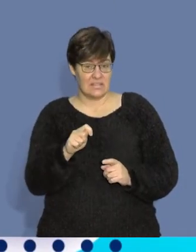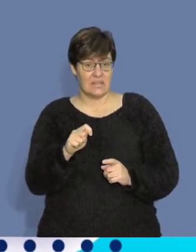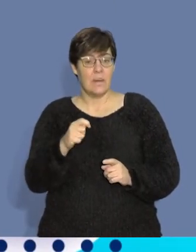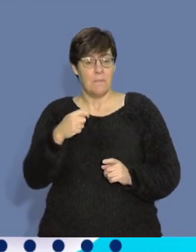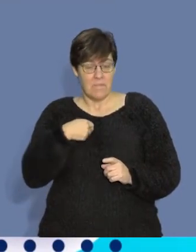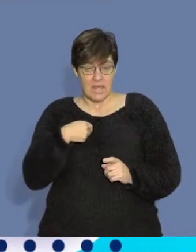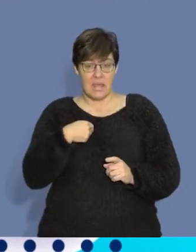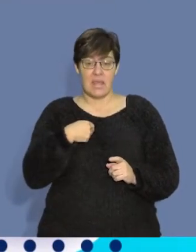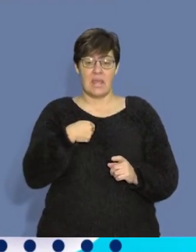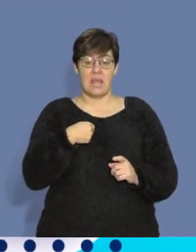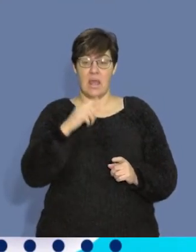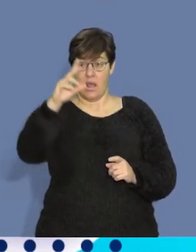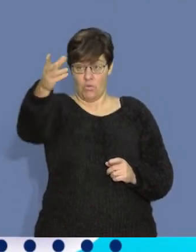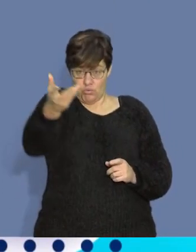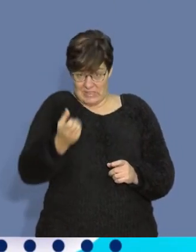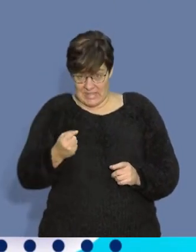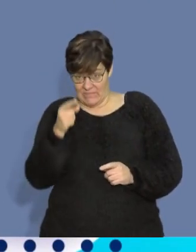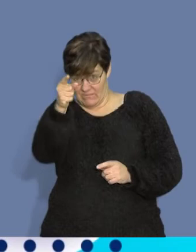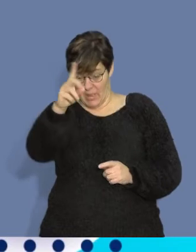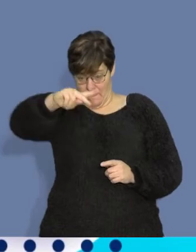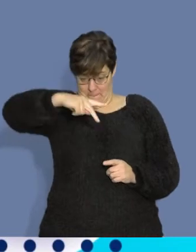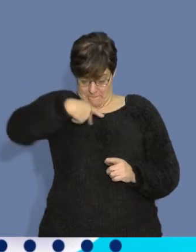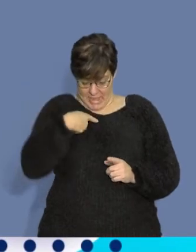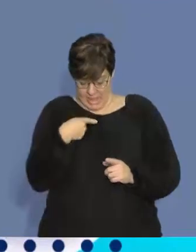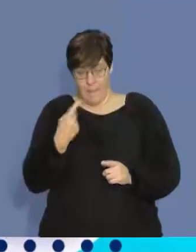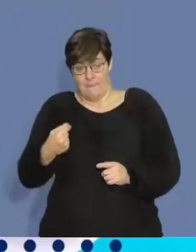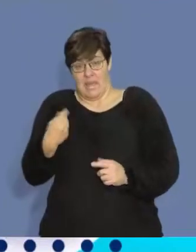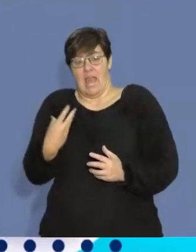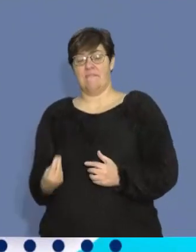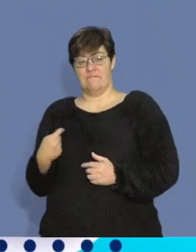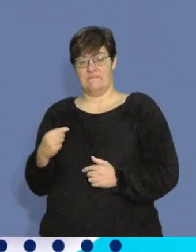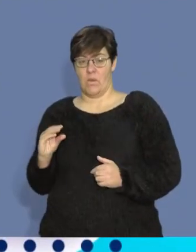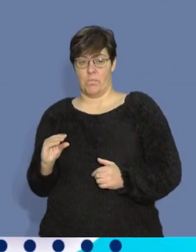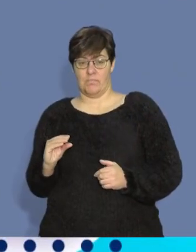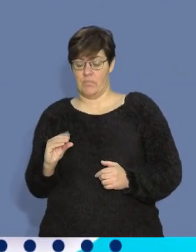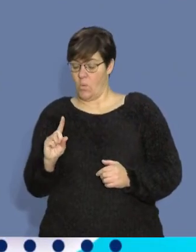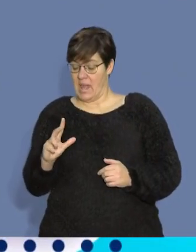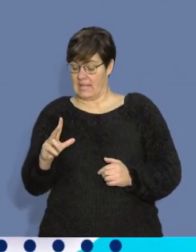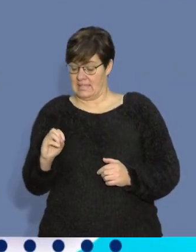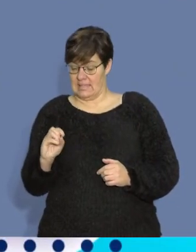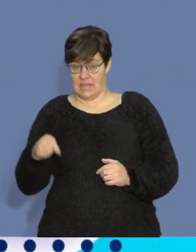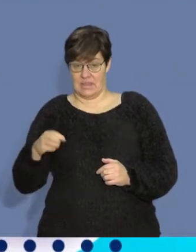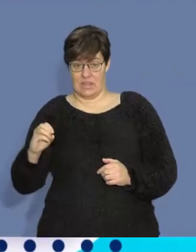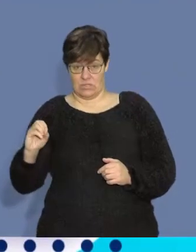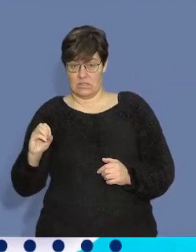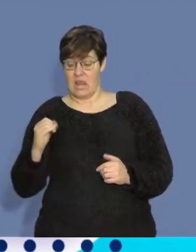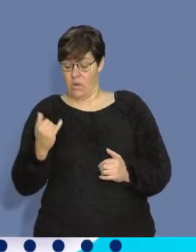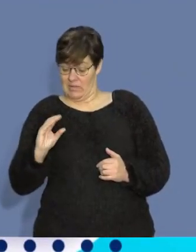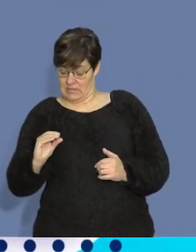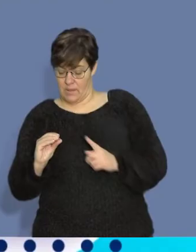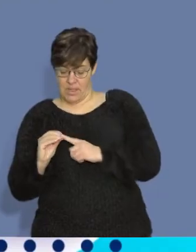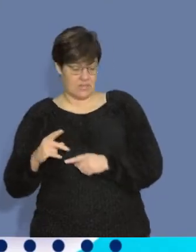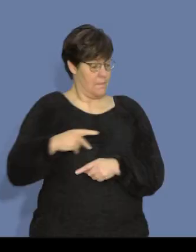have collected from the end user, from the consumer, which we now have to pay over to